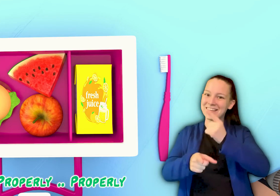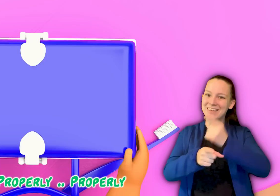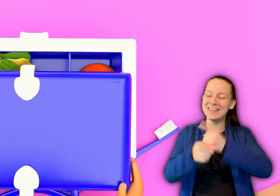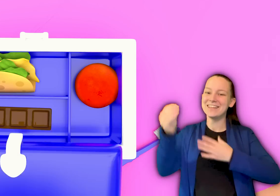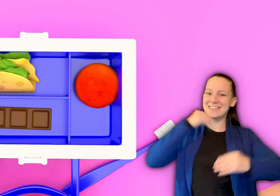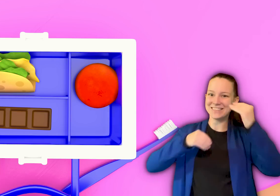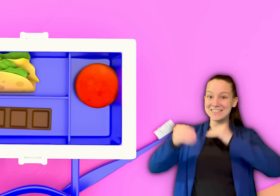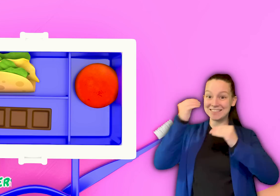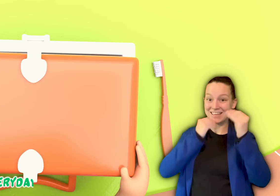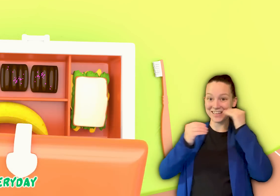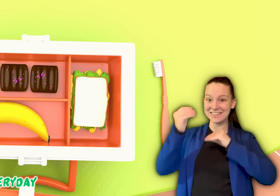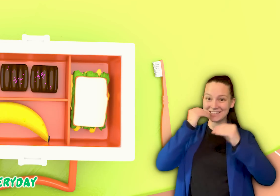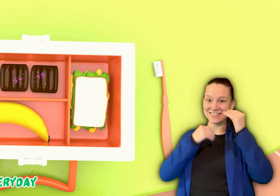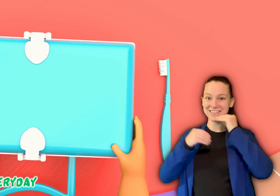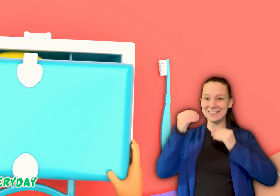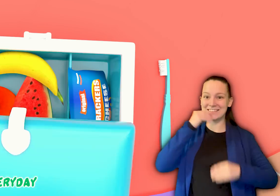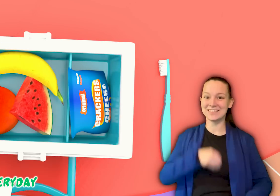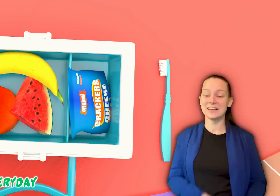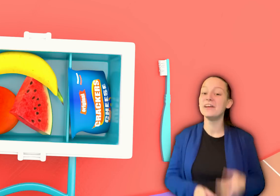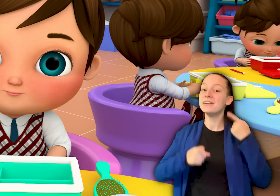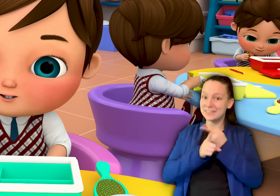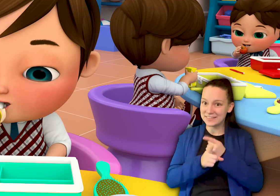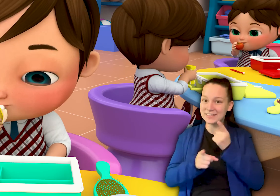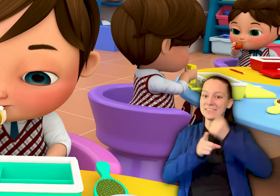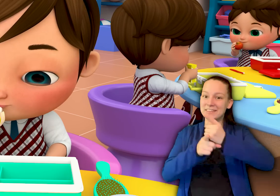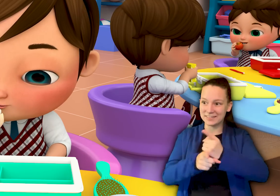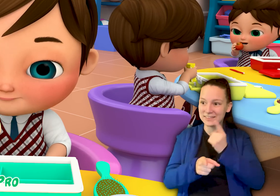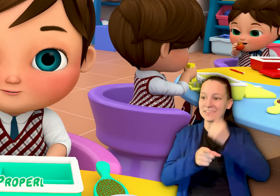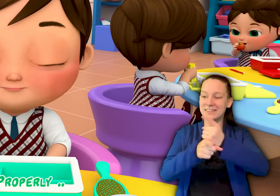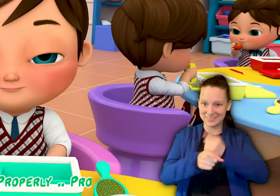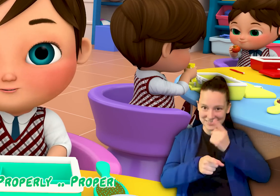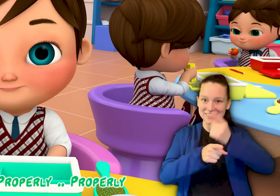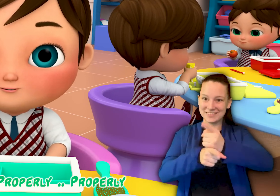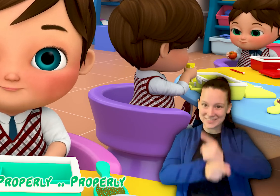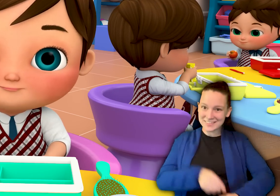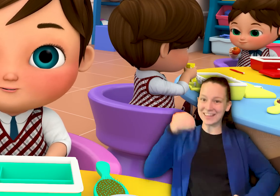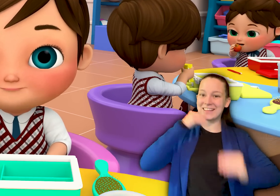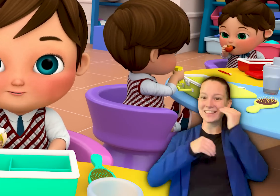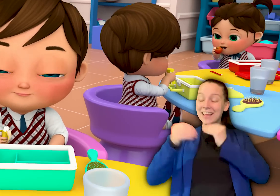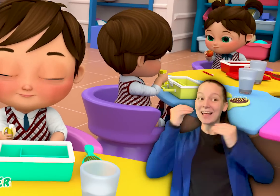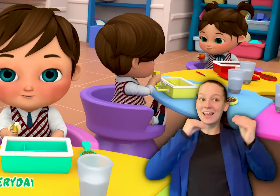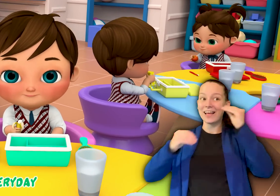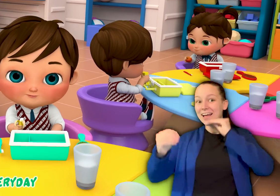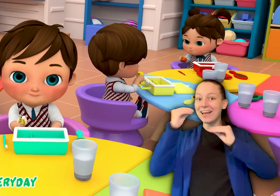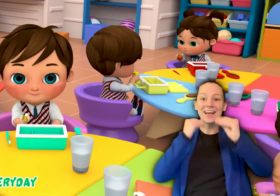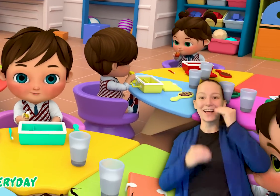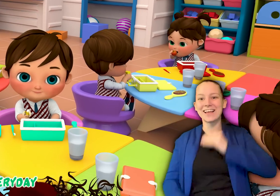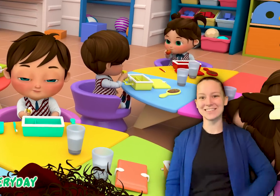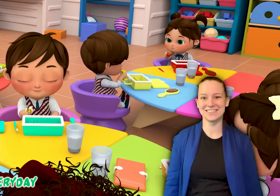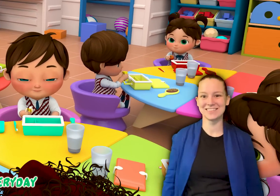properly properly eat it every day properly properly properly properly eat it